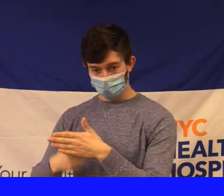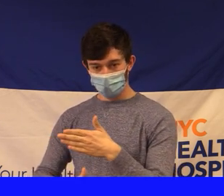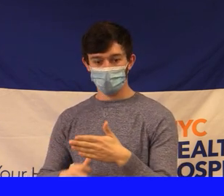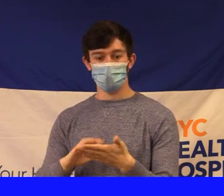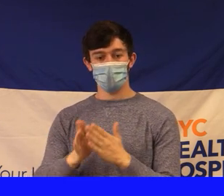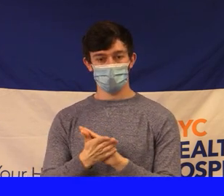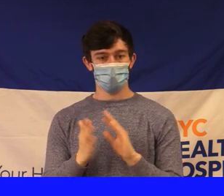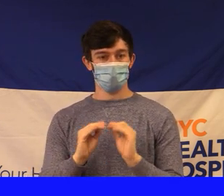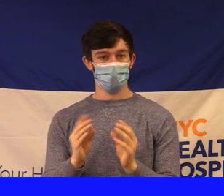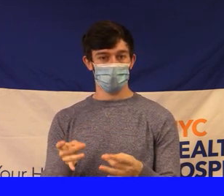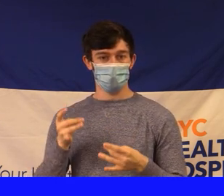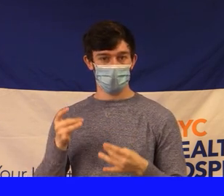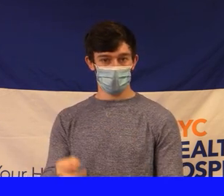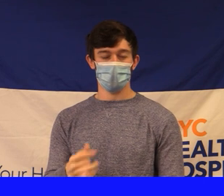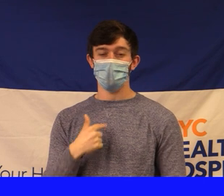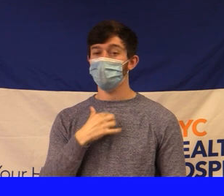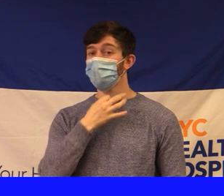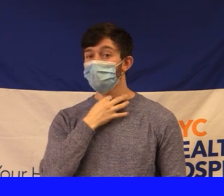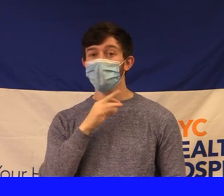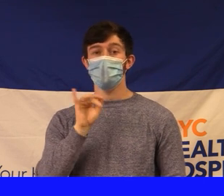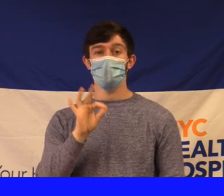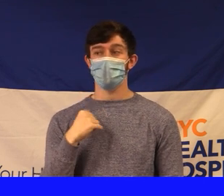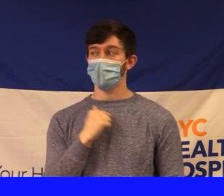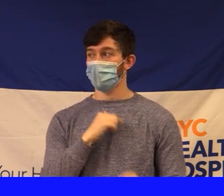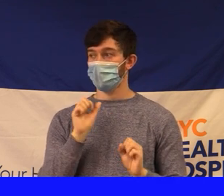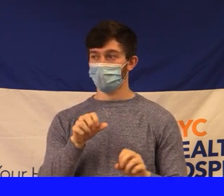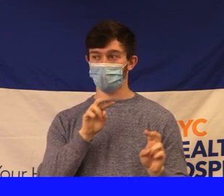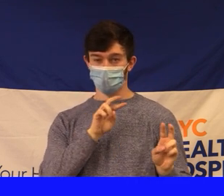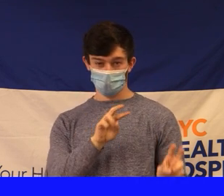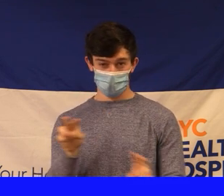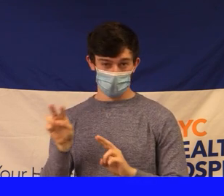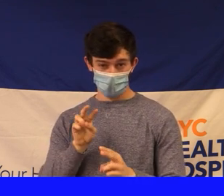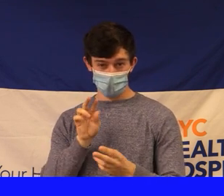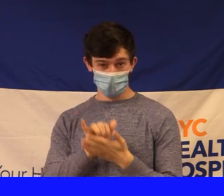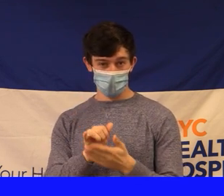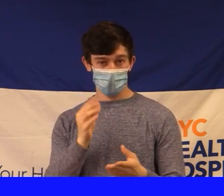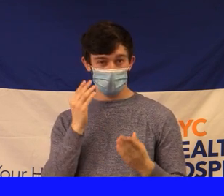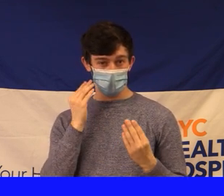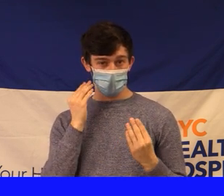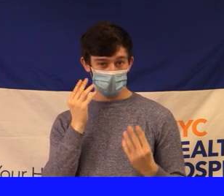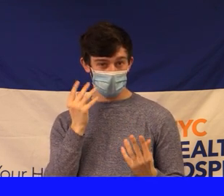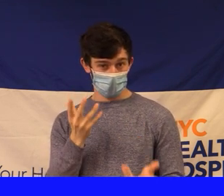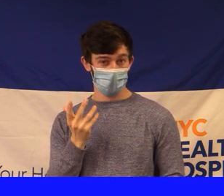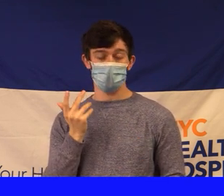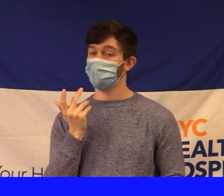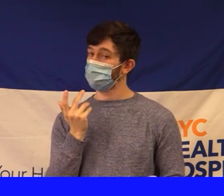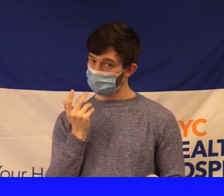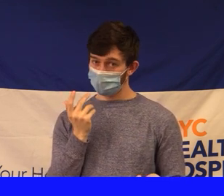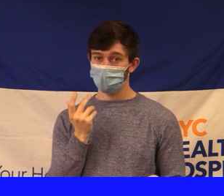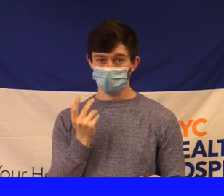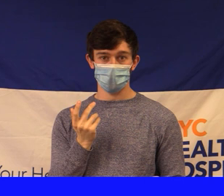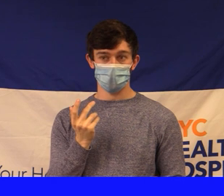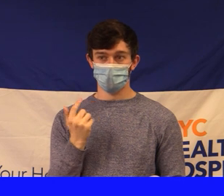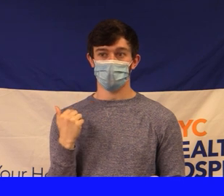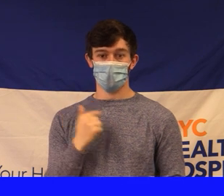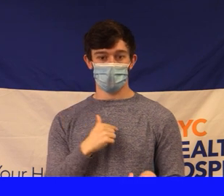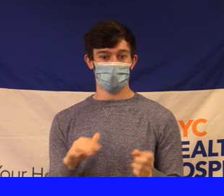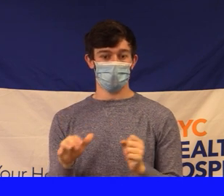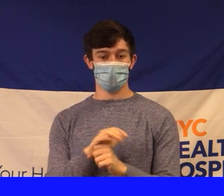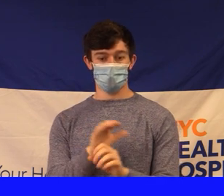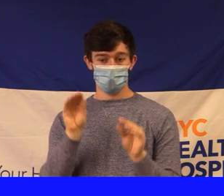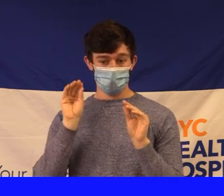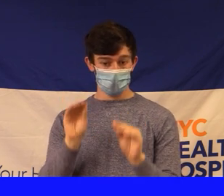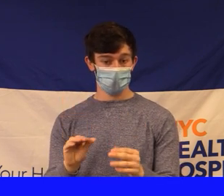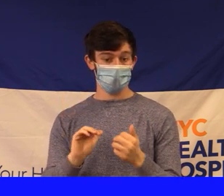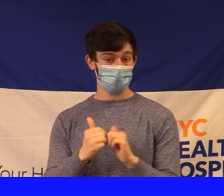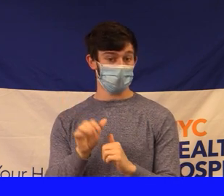I wonder if there's any way to track any of that data as you you know, get fully implemented, how that